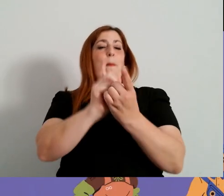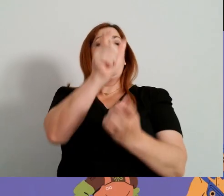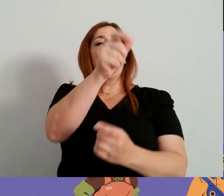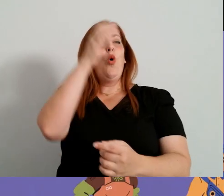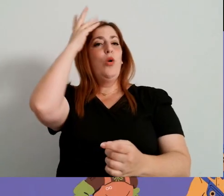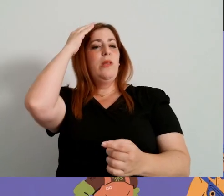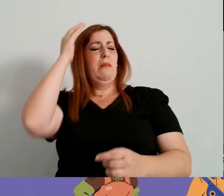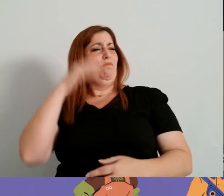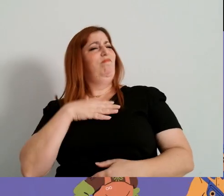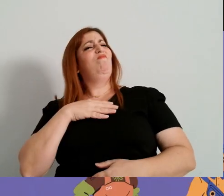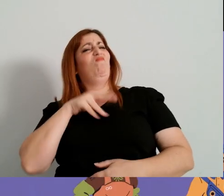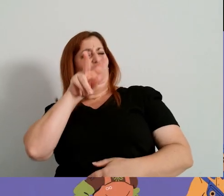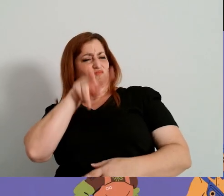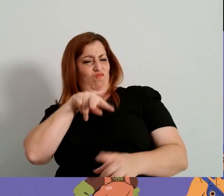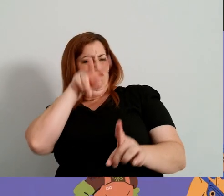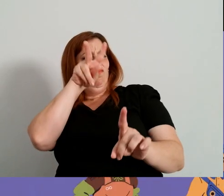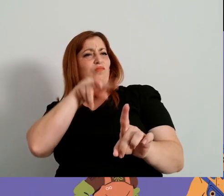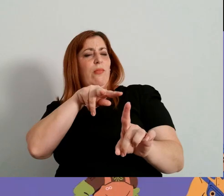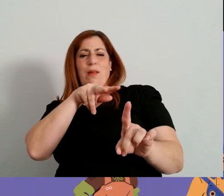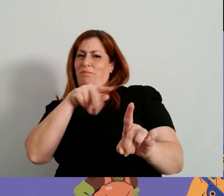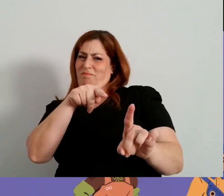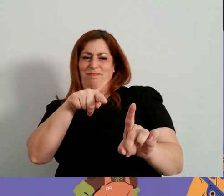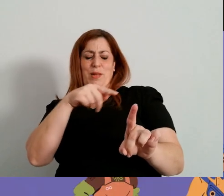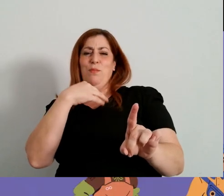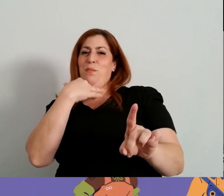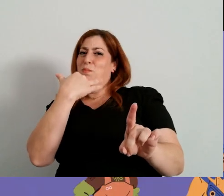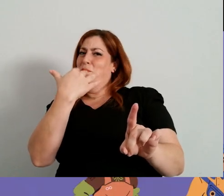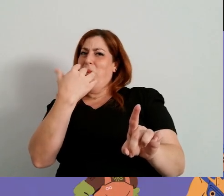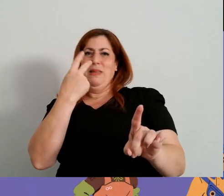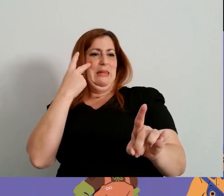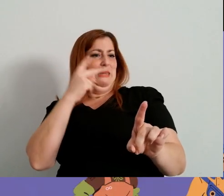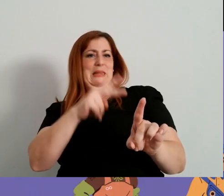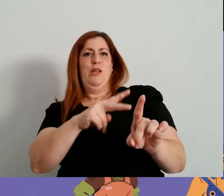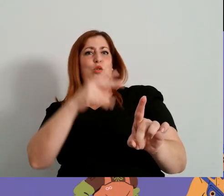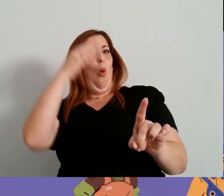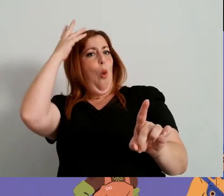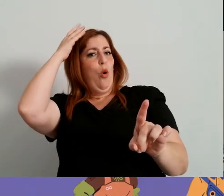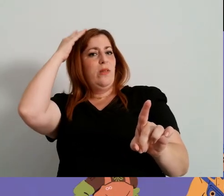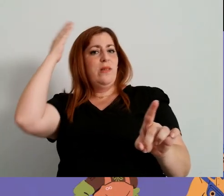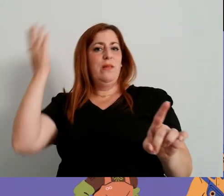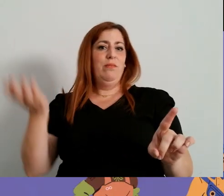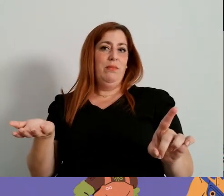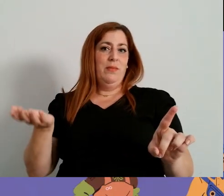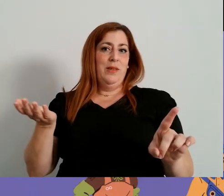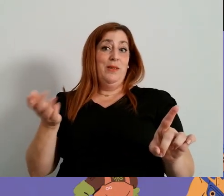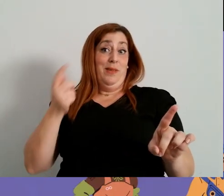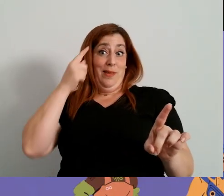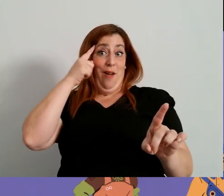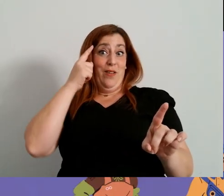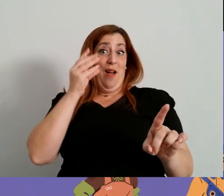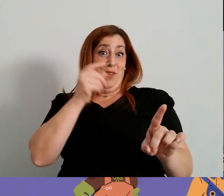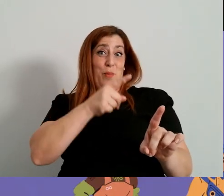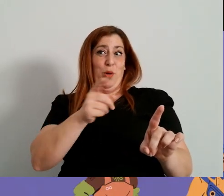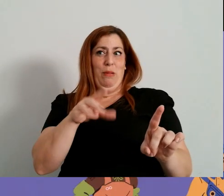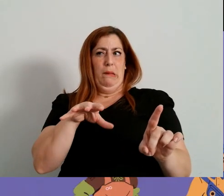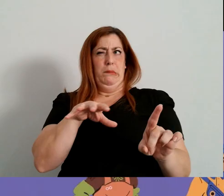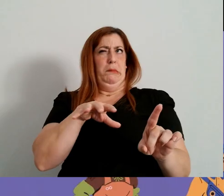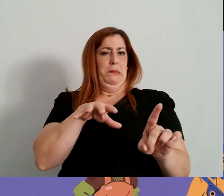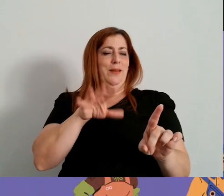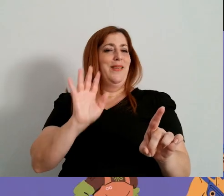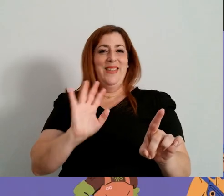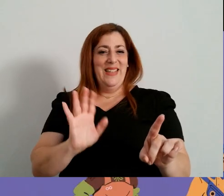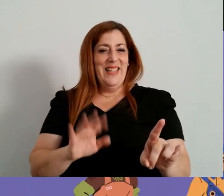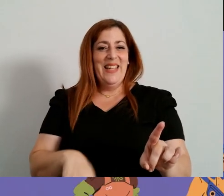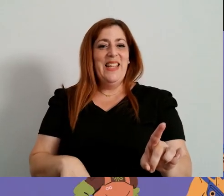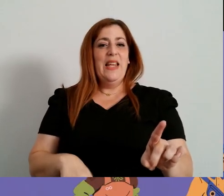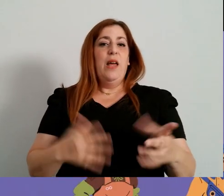autistic. And if people's cameras were on, don't worry, you don't need to switch them on. I'm sure a few people just cringed.